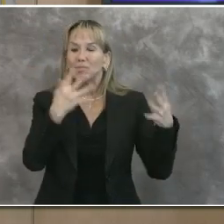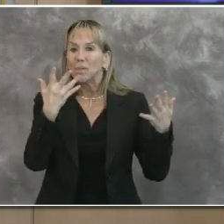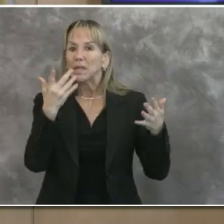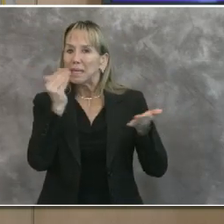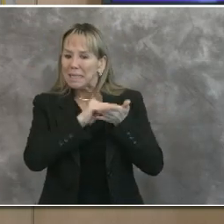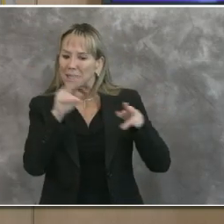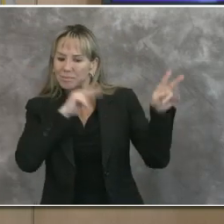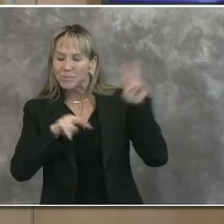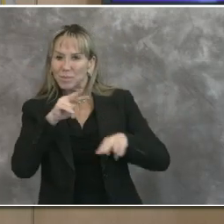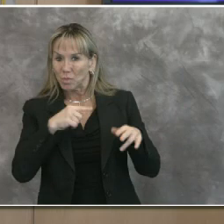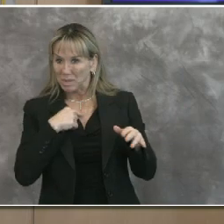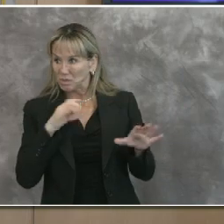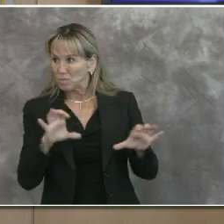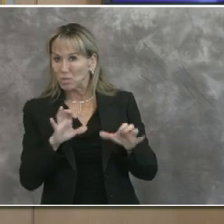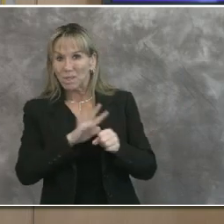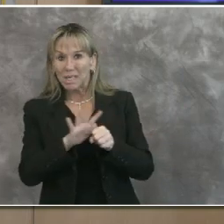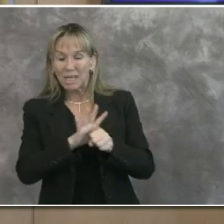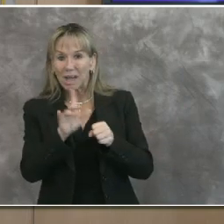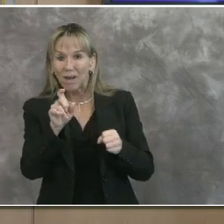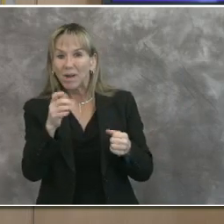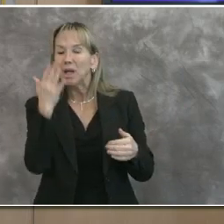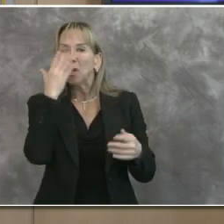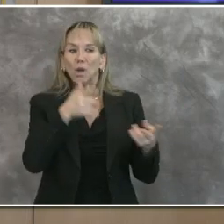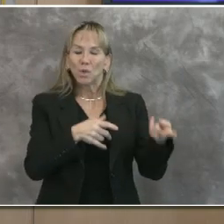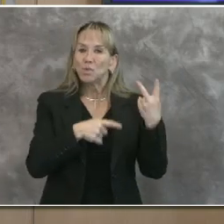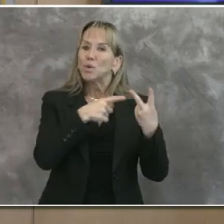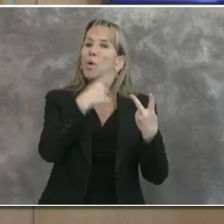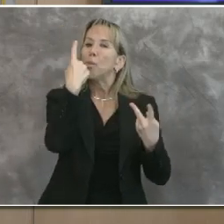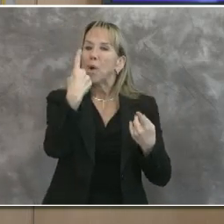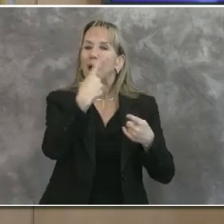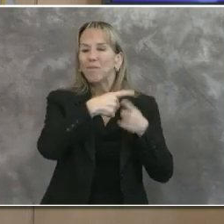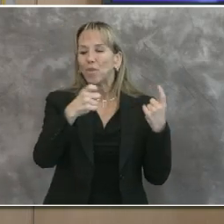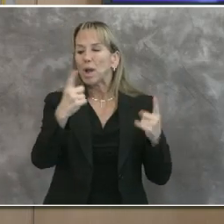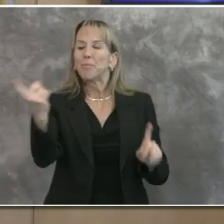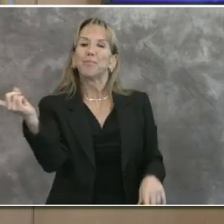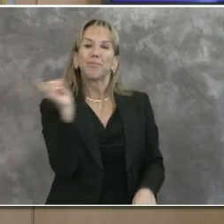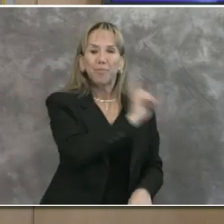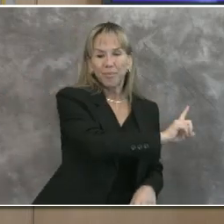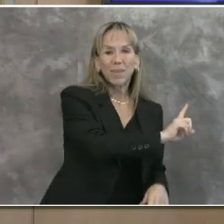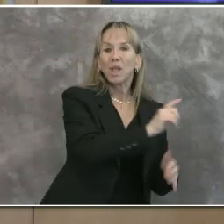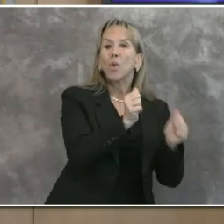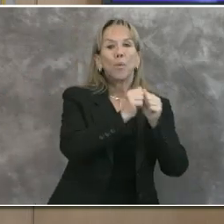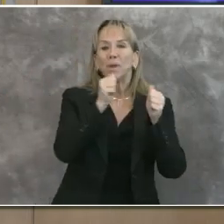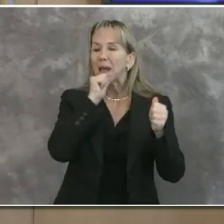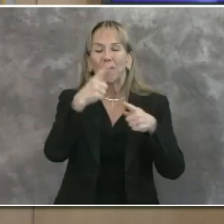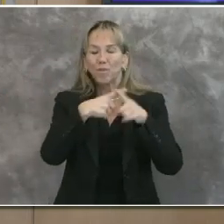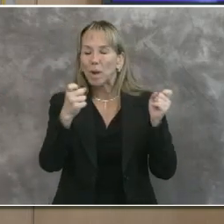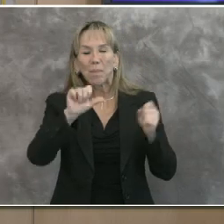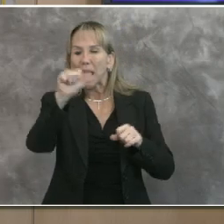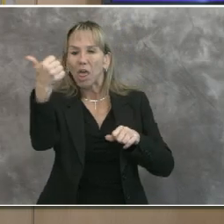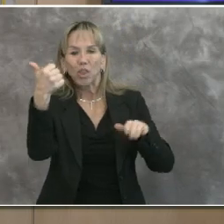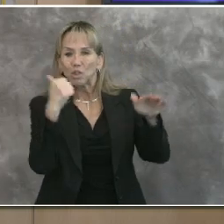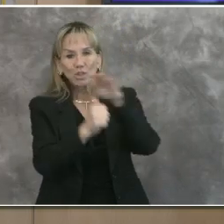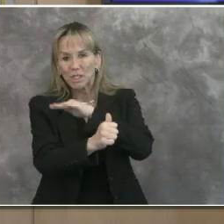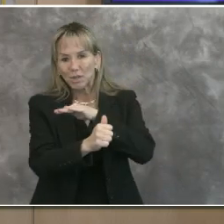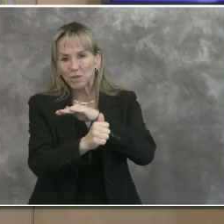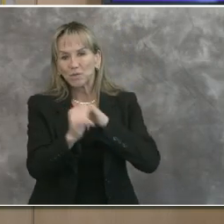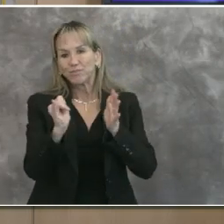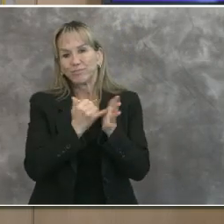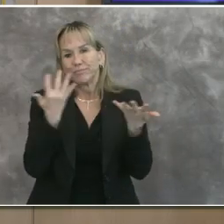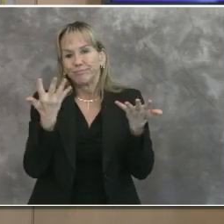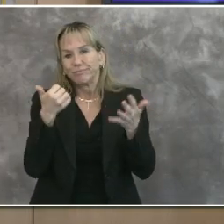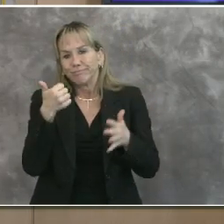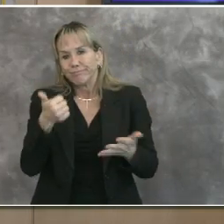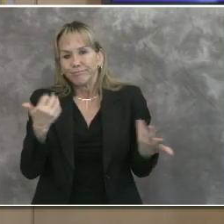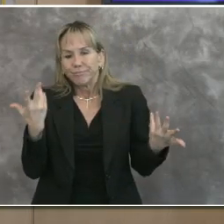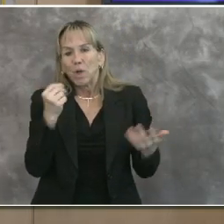everything we're doing. And some of those, I believe one of those had come in from unsheltered directly into the convention center, had not come via another shelter.